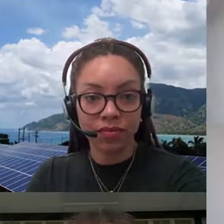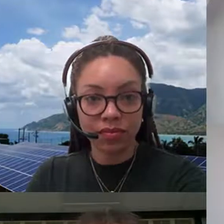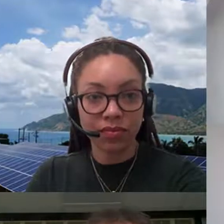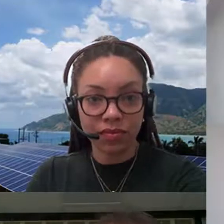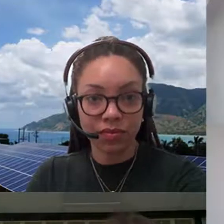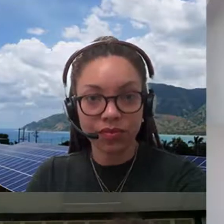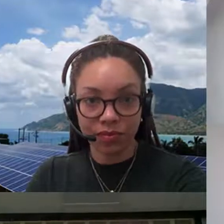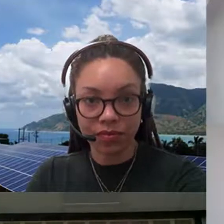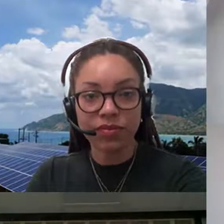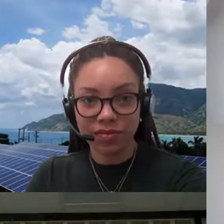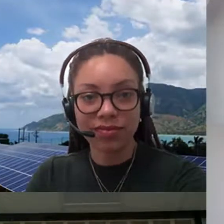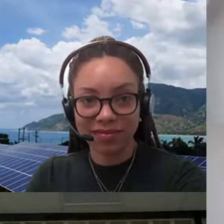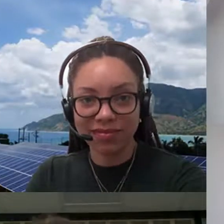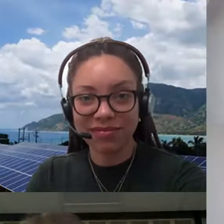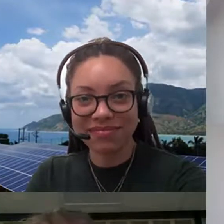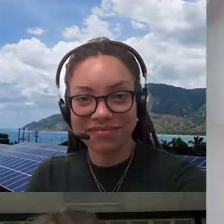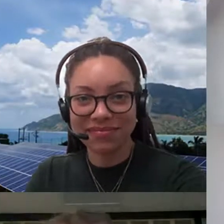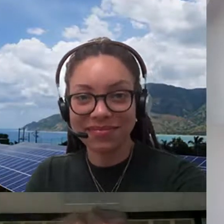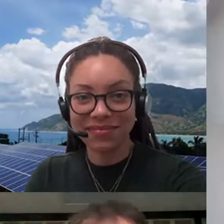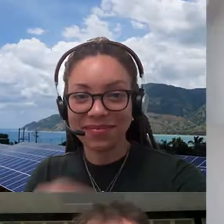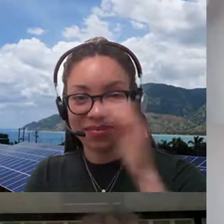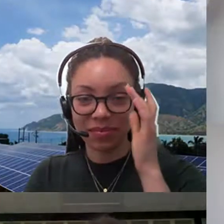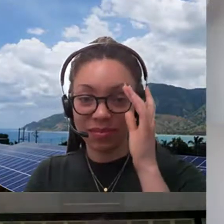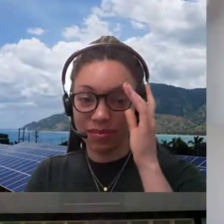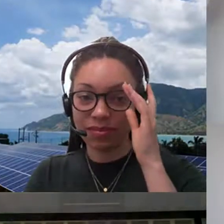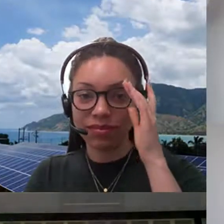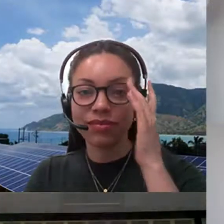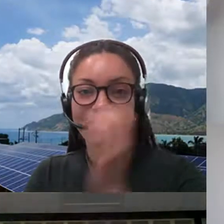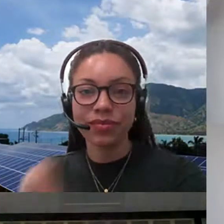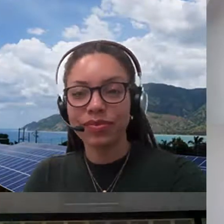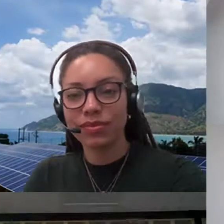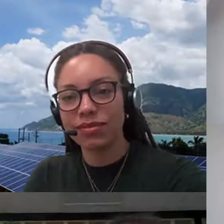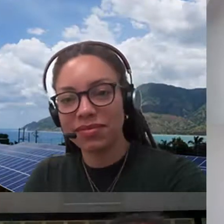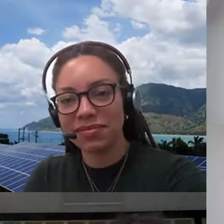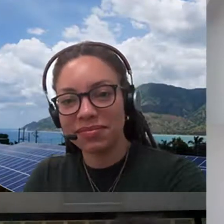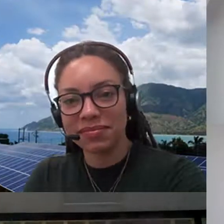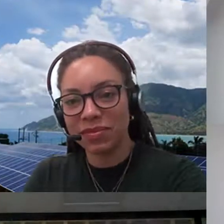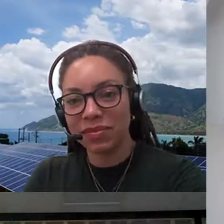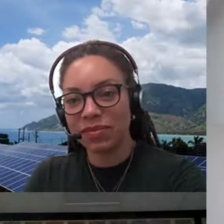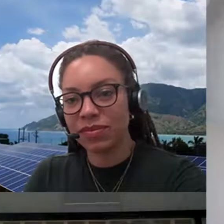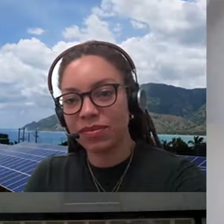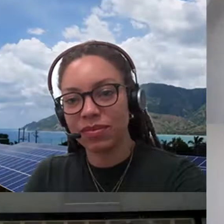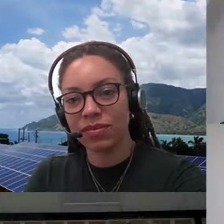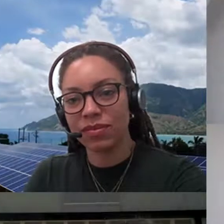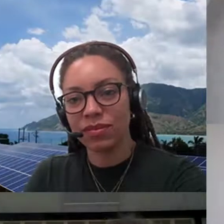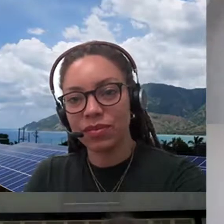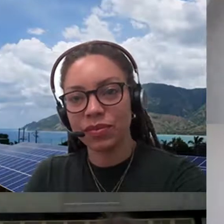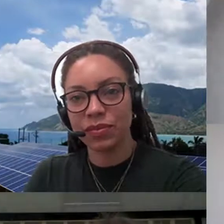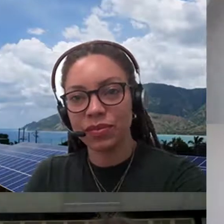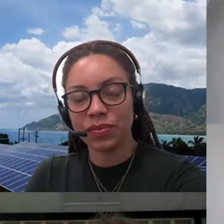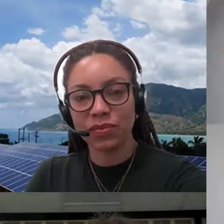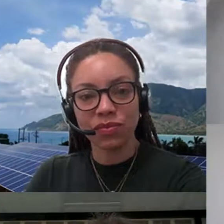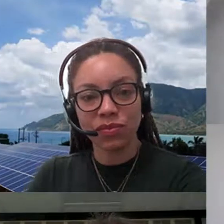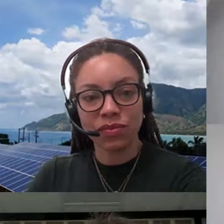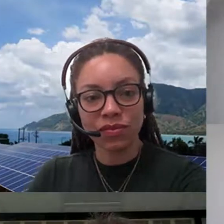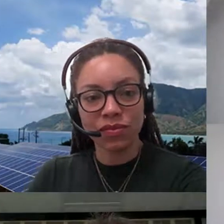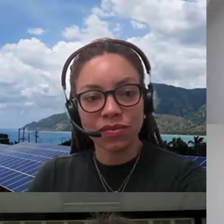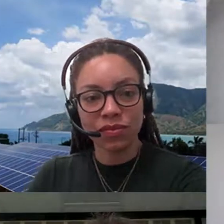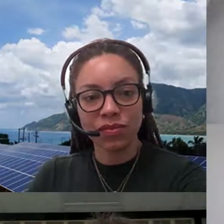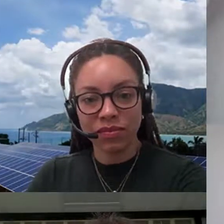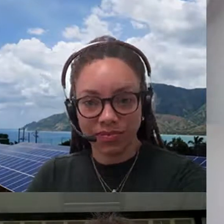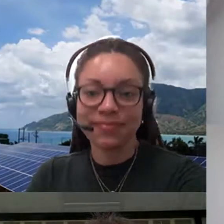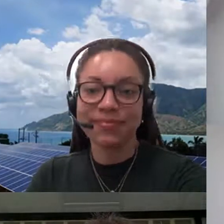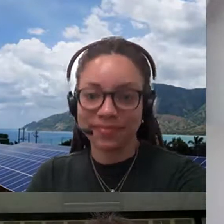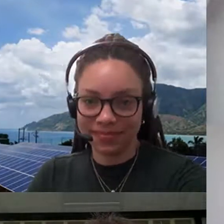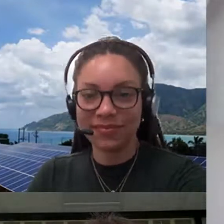reality at the moment. Tariffs are reformed quite regularly, but also private parties aren't something that we sort of